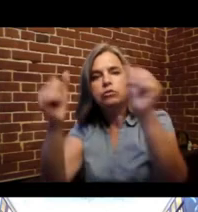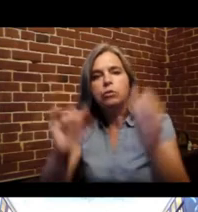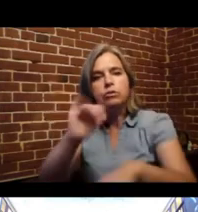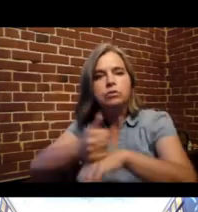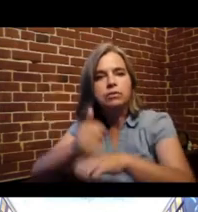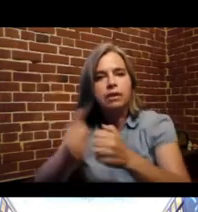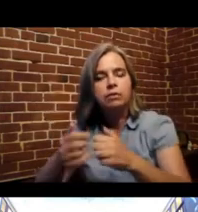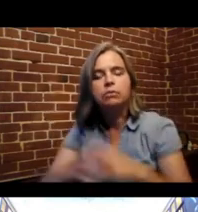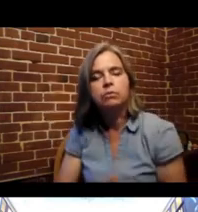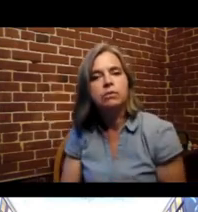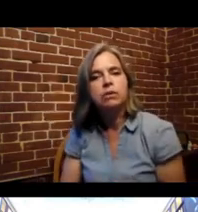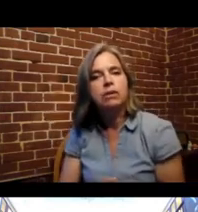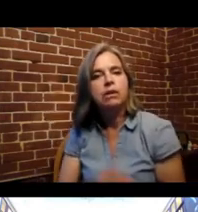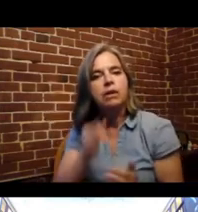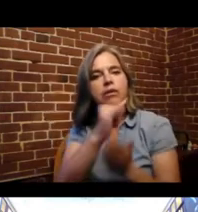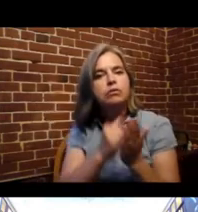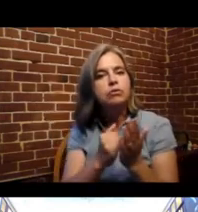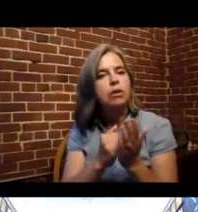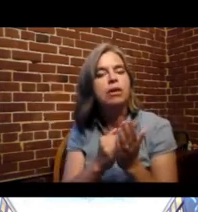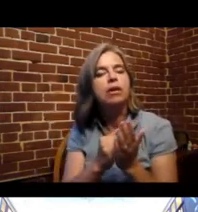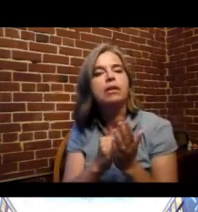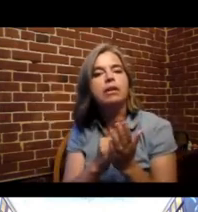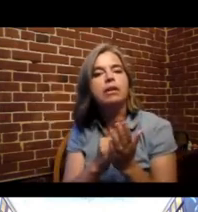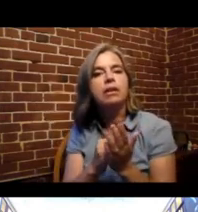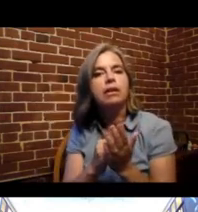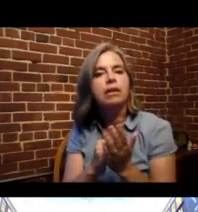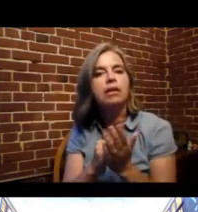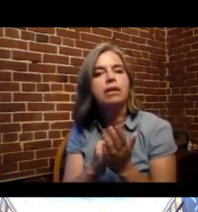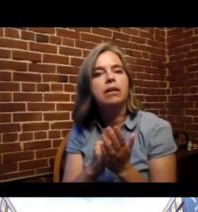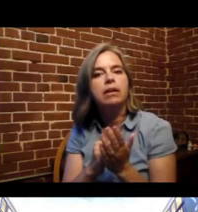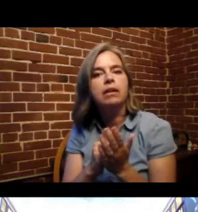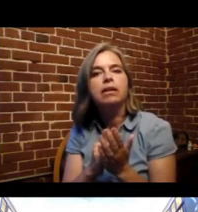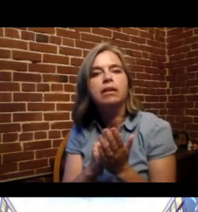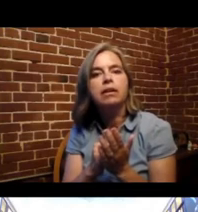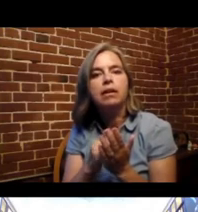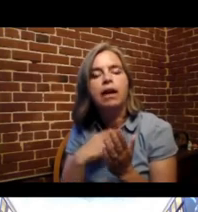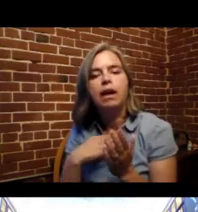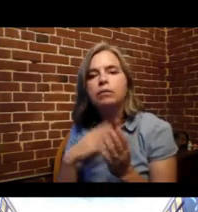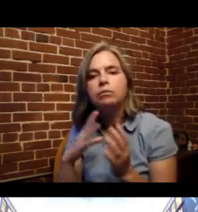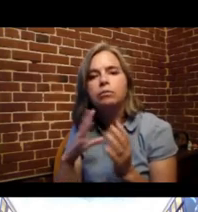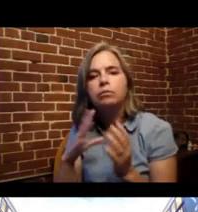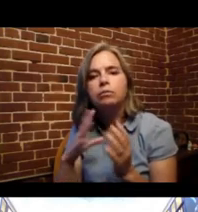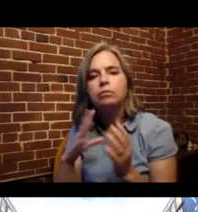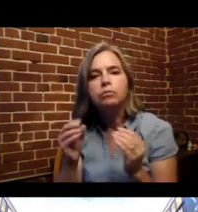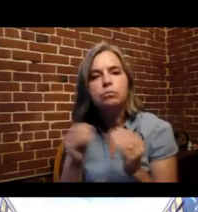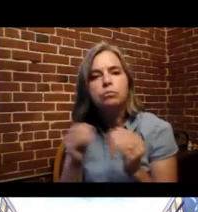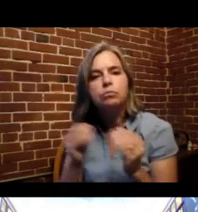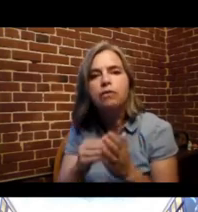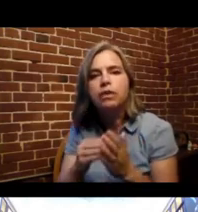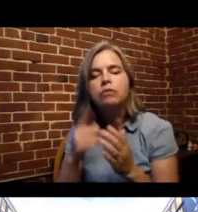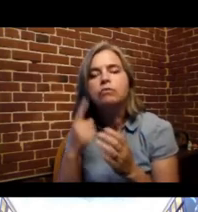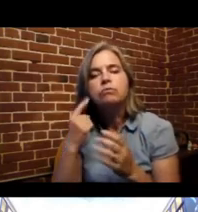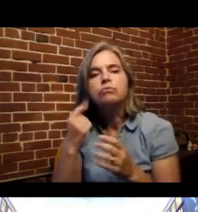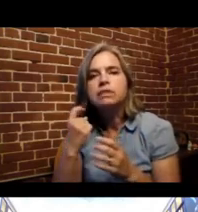Well, with the drawings, drawing is something I've been increasingly doing the past 5-6 years.